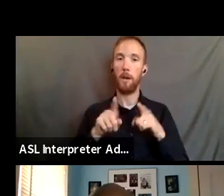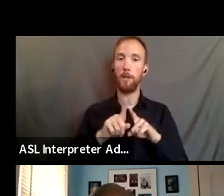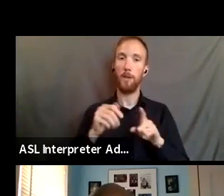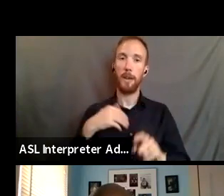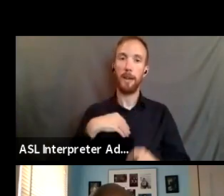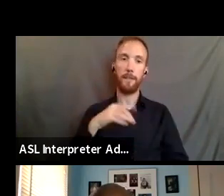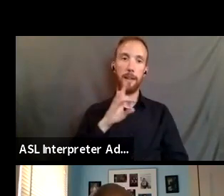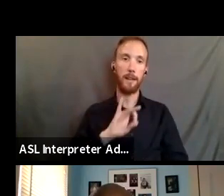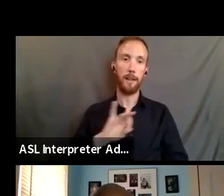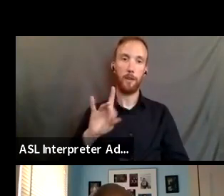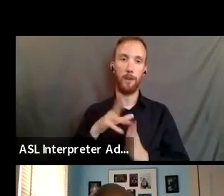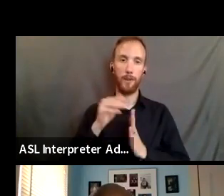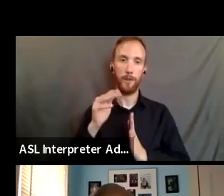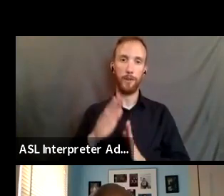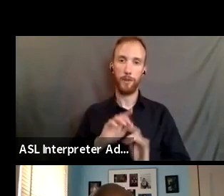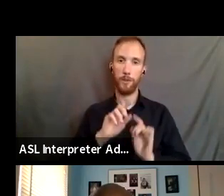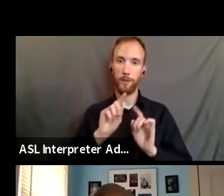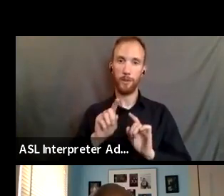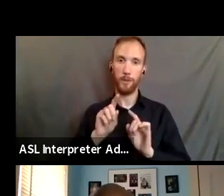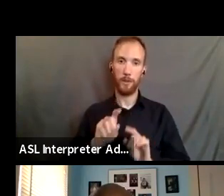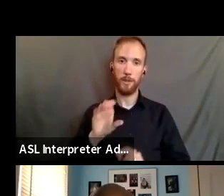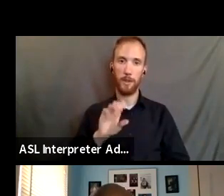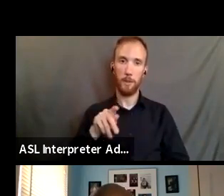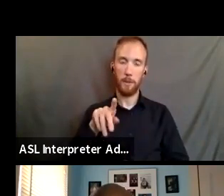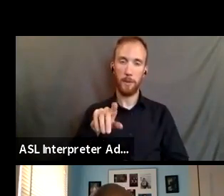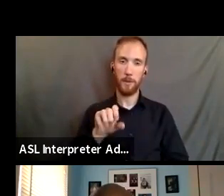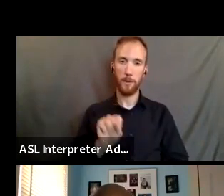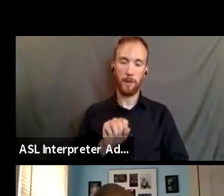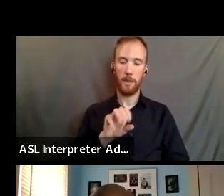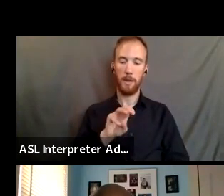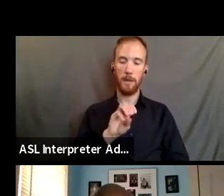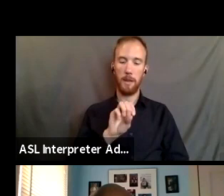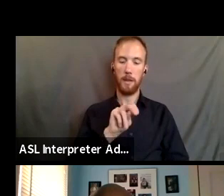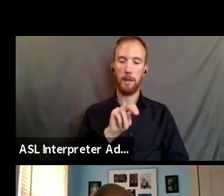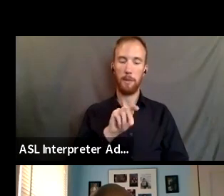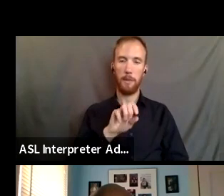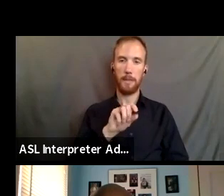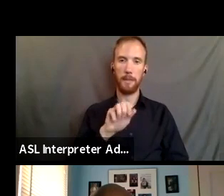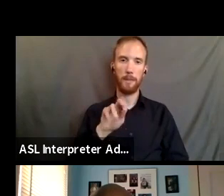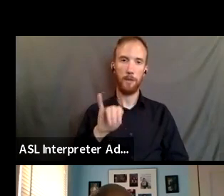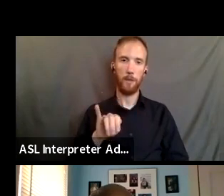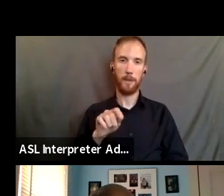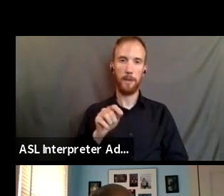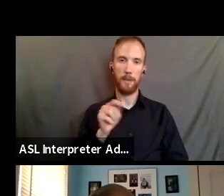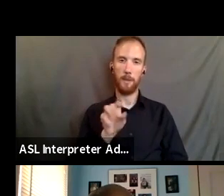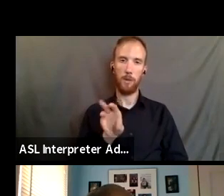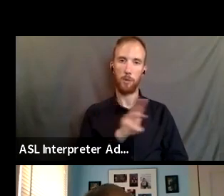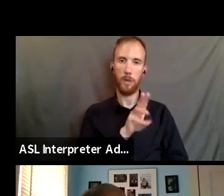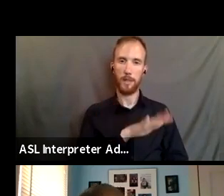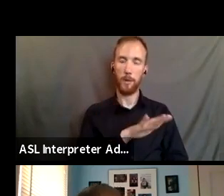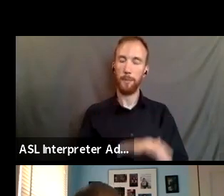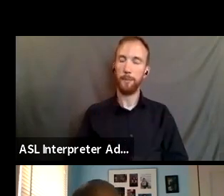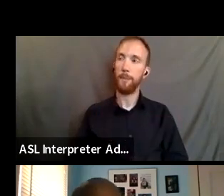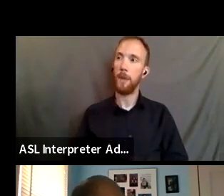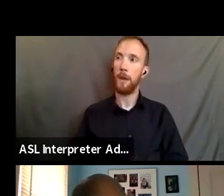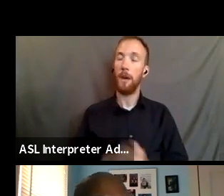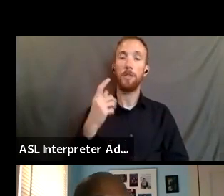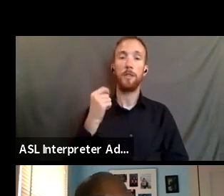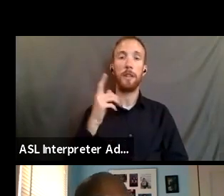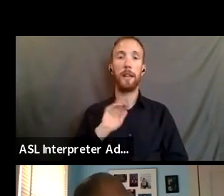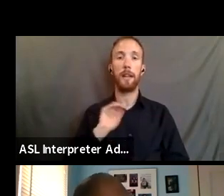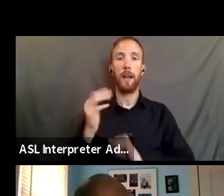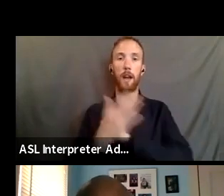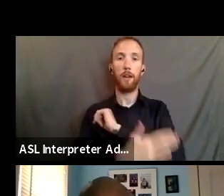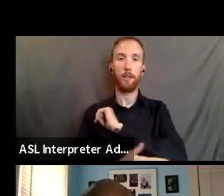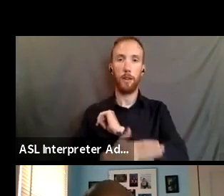attends uh suiter montessori on the west side the fact is is that our country has historically